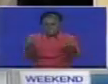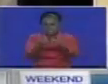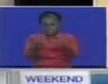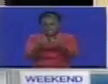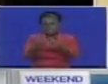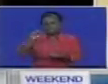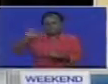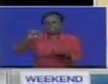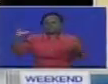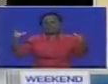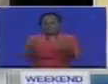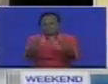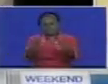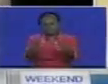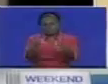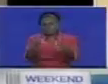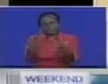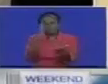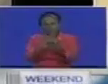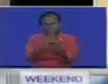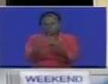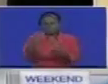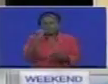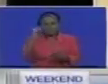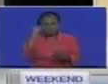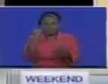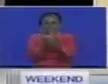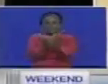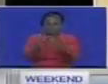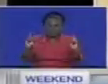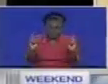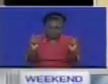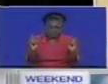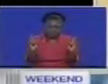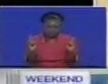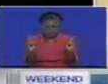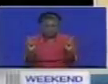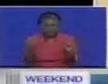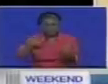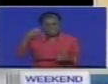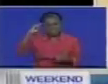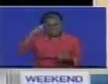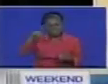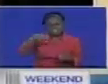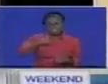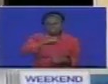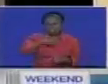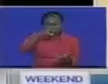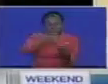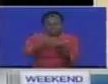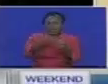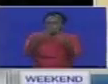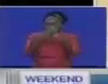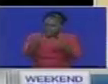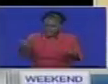political parties, which really are the home of democracy, mm-hmm. if run well, okay. I think it was really unfortunate. But I must also say that